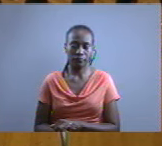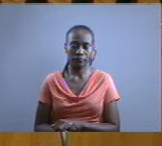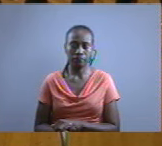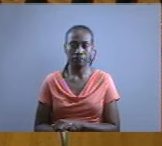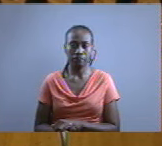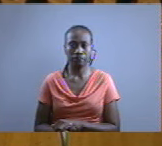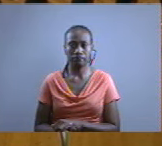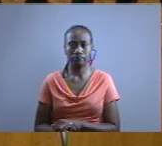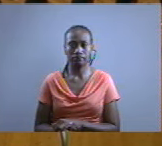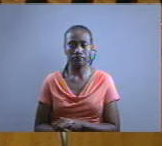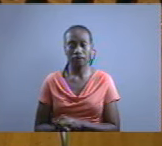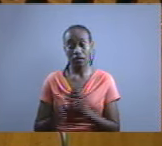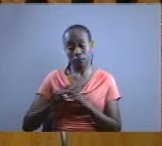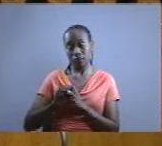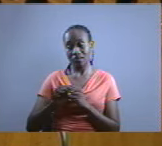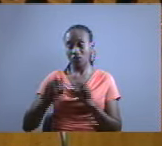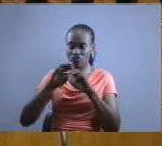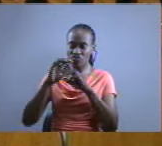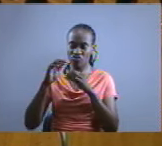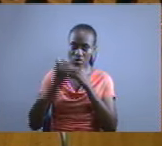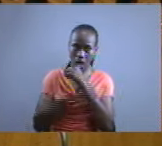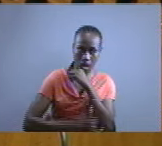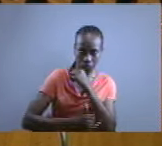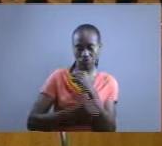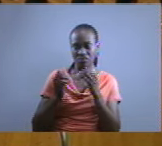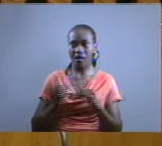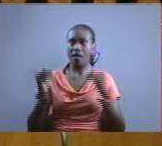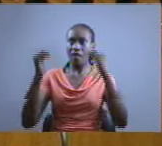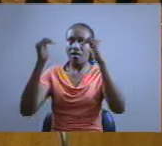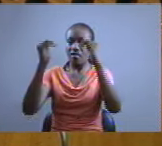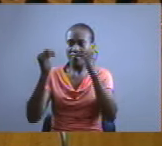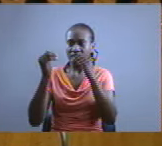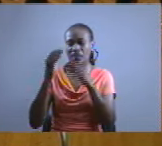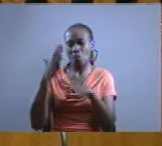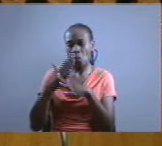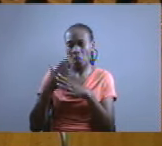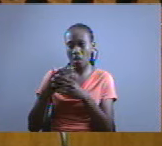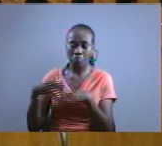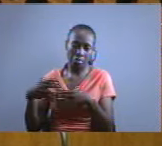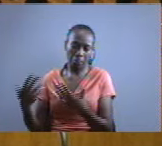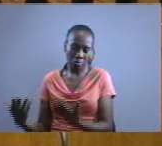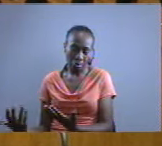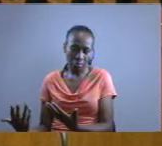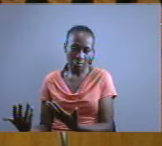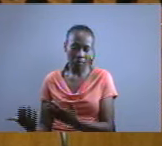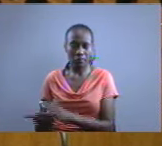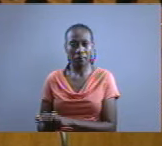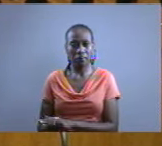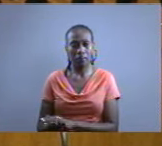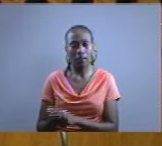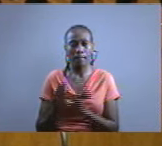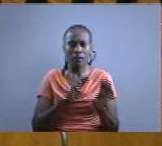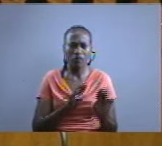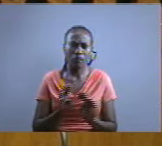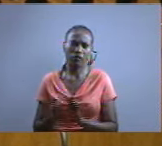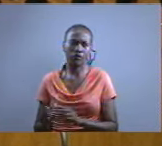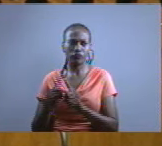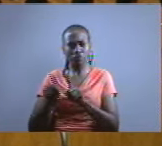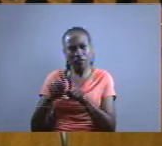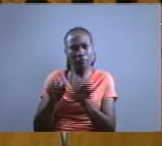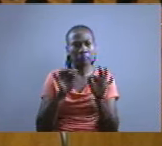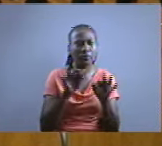with high levels of unemployment and the unfortunate tendency of behaving in a certain